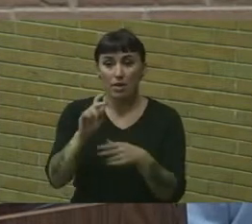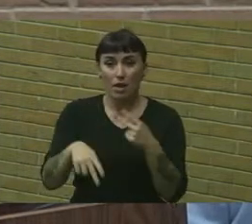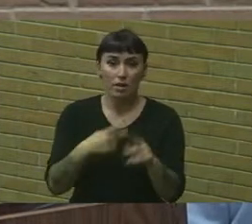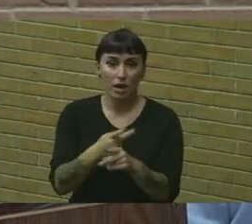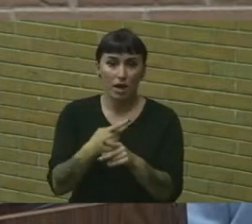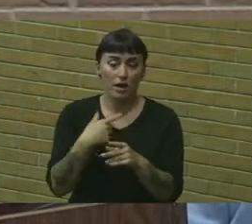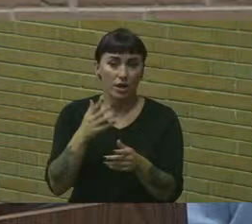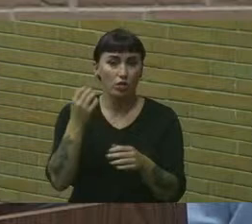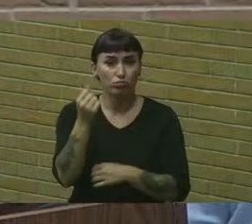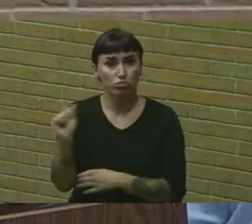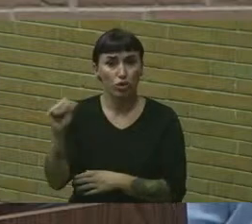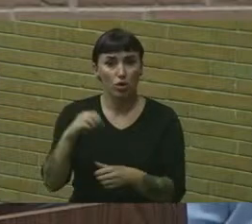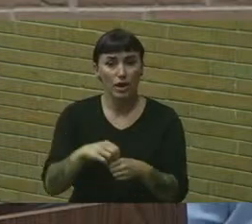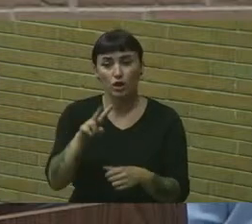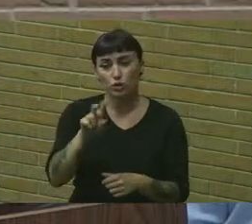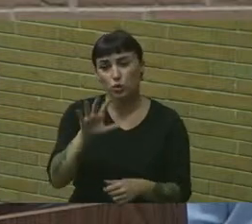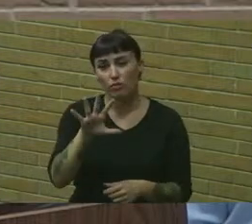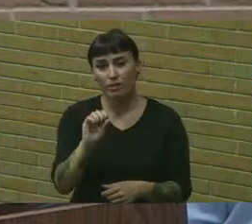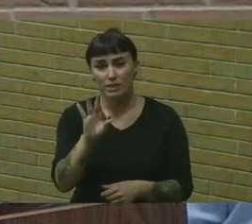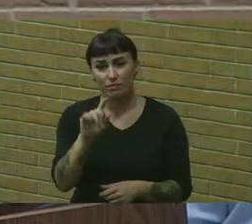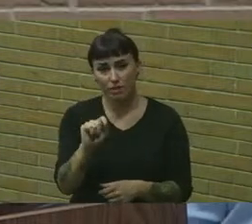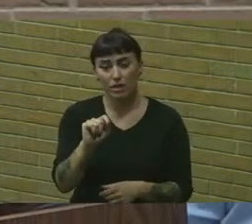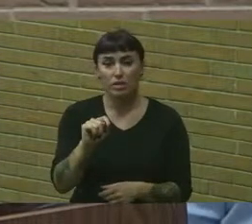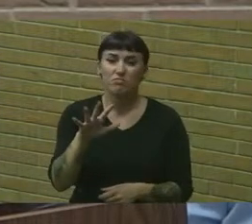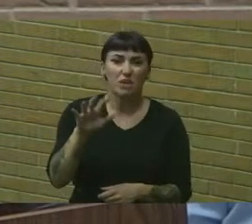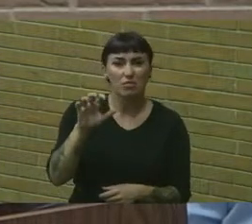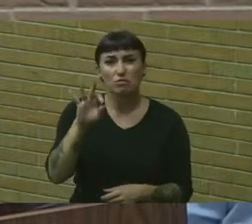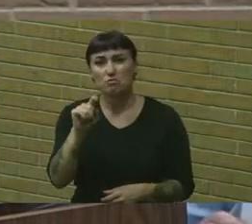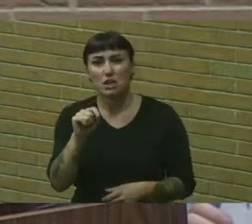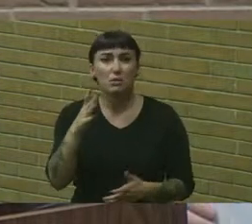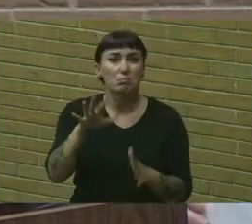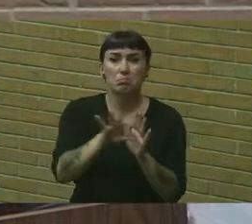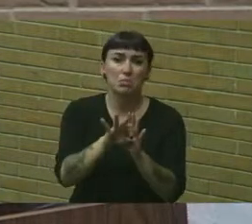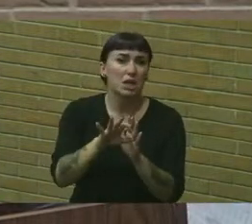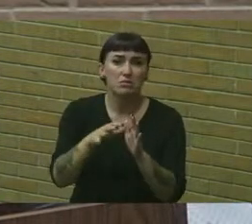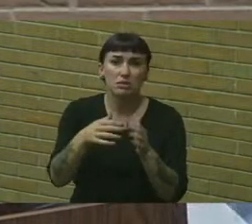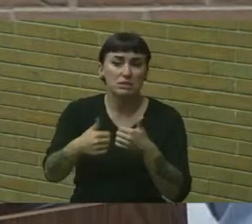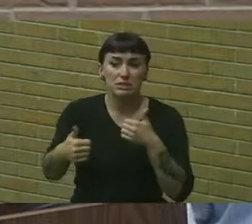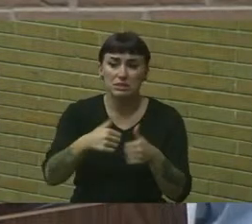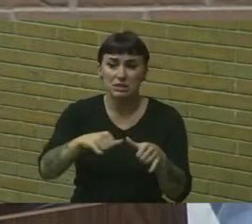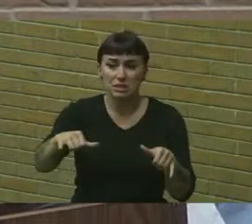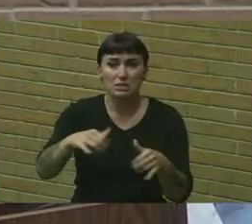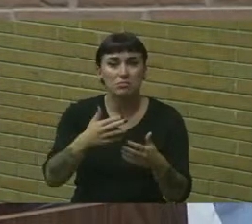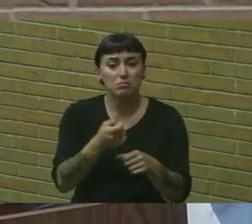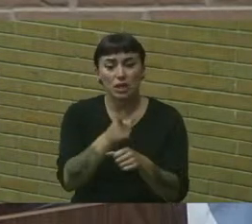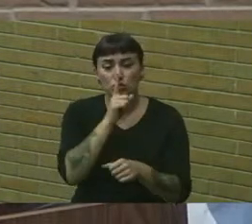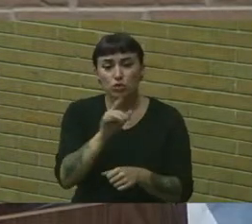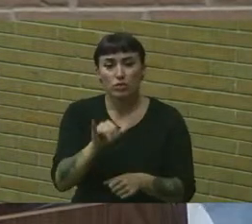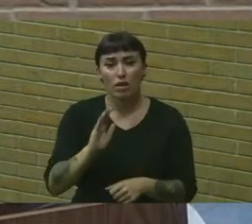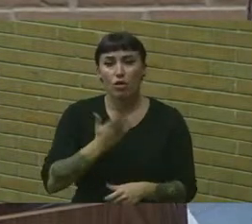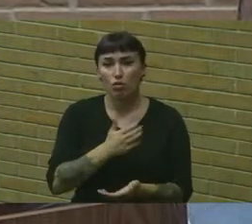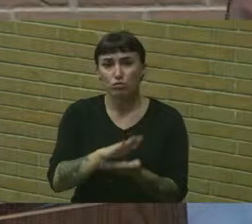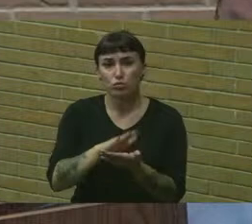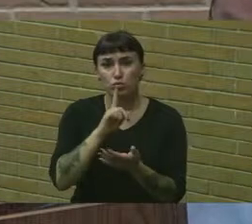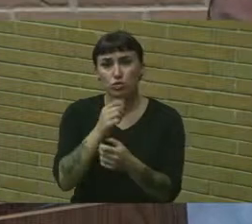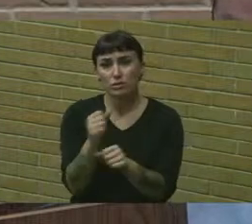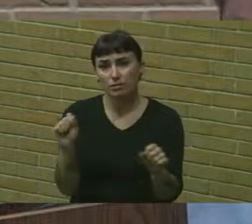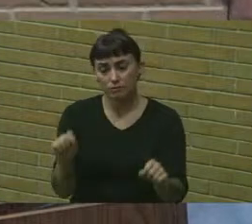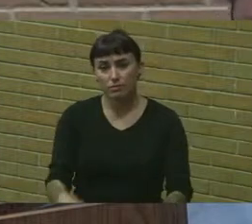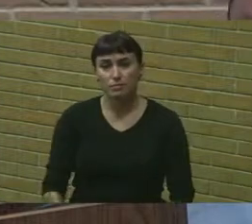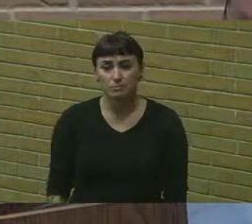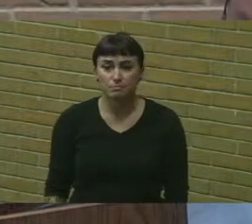protests within 250 feet, 500 feet, pick a distance, and make sure that our schools are